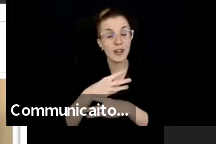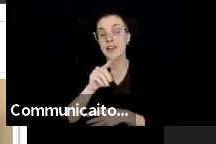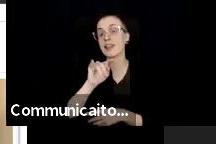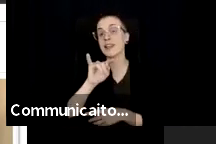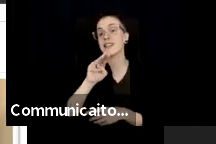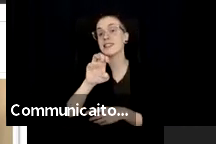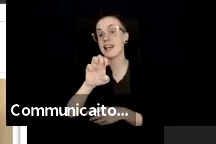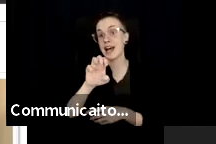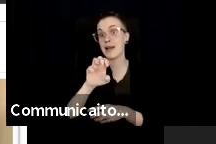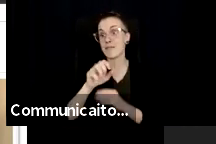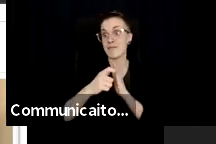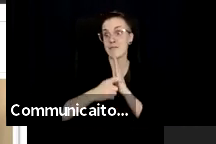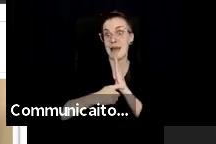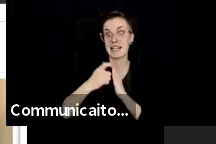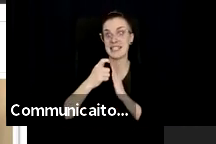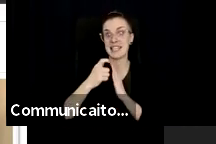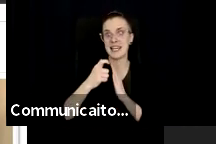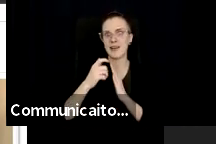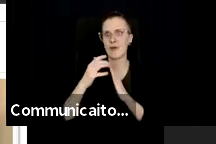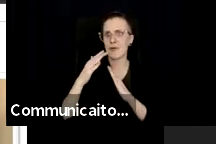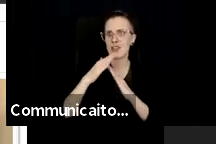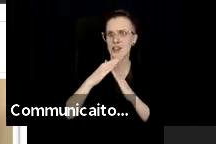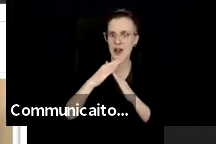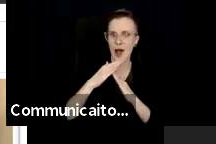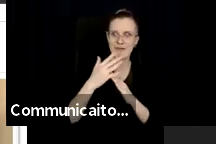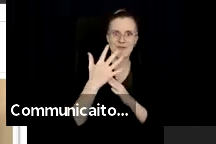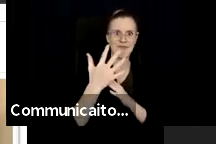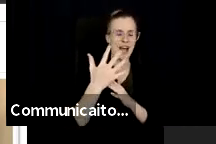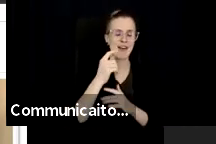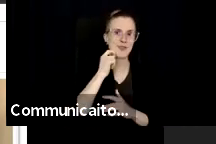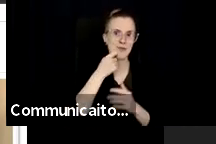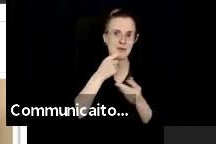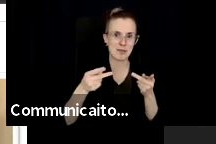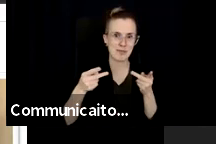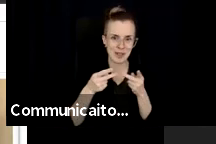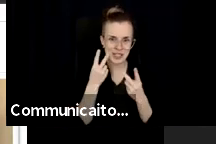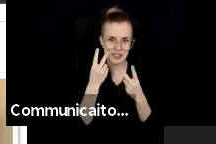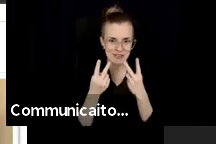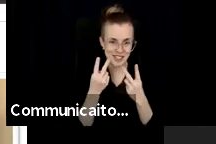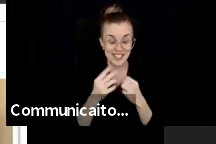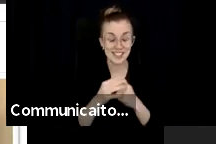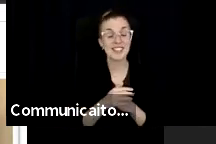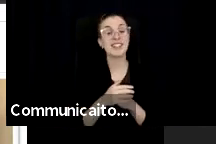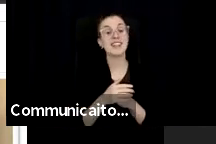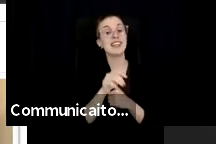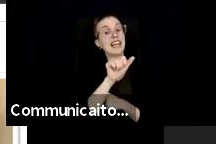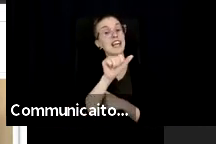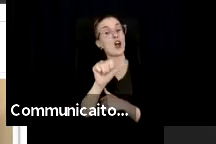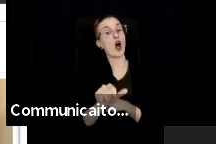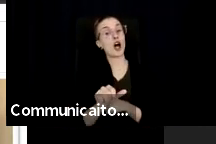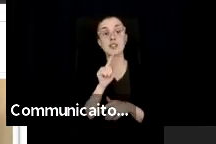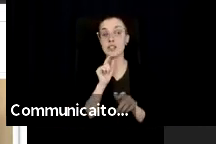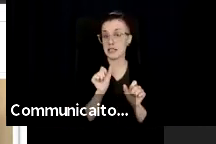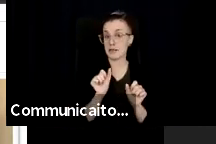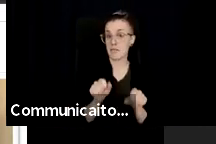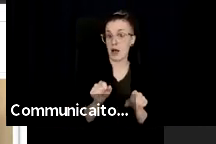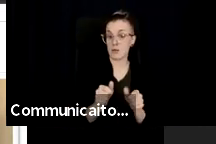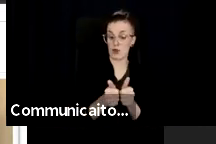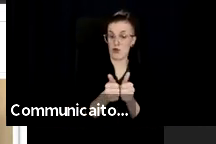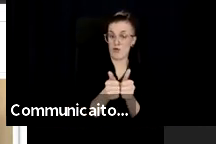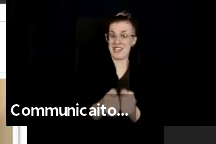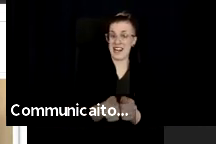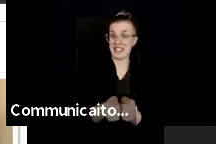places, coolest places anywhere. In Austin, it is possible to text 911